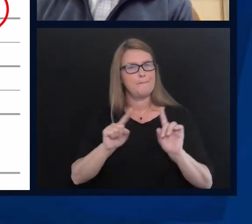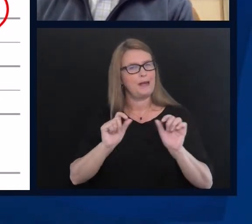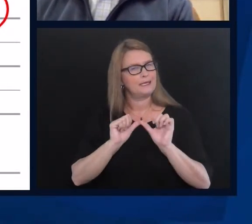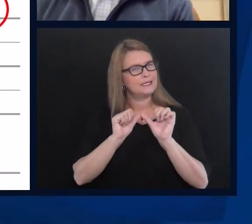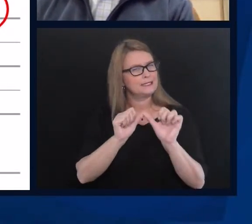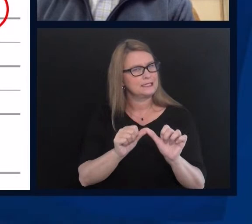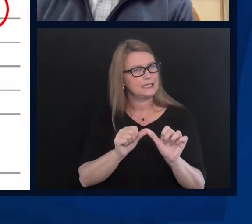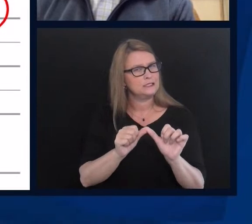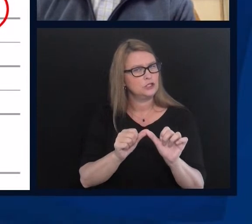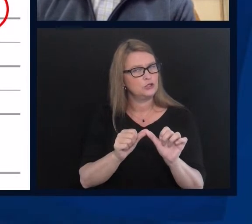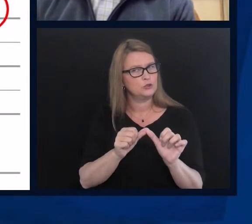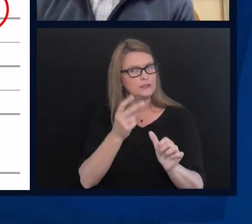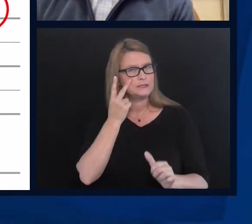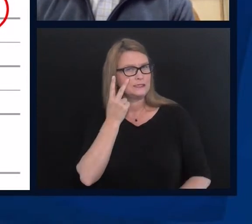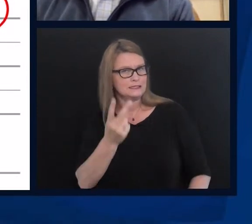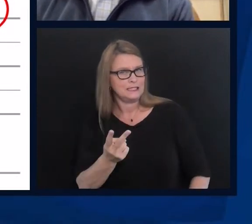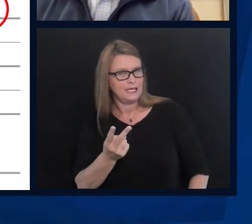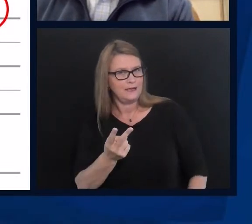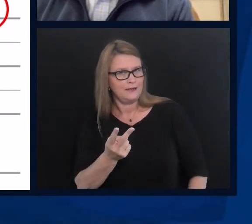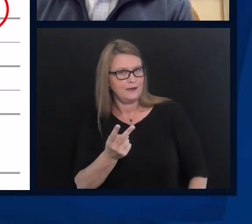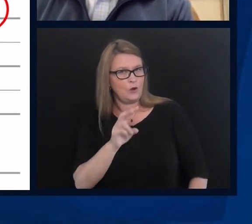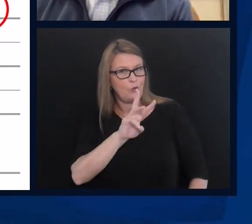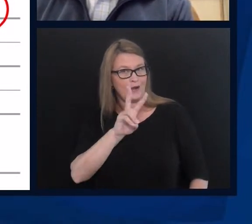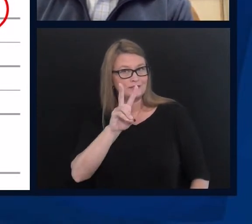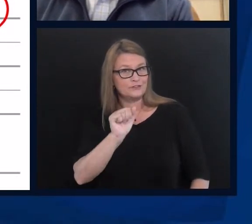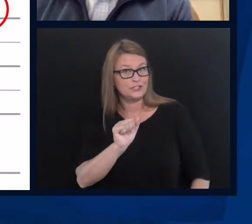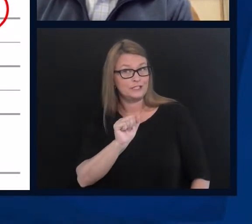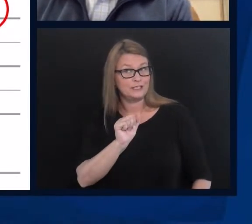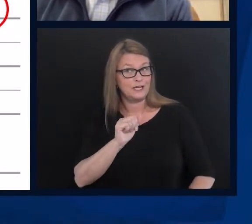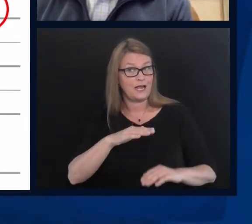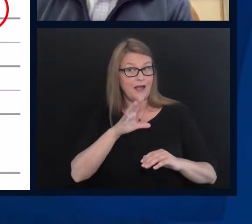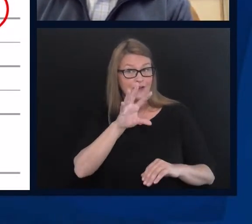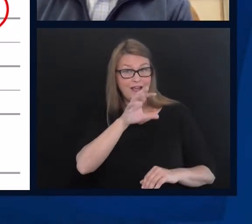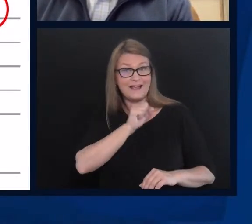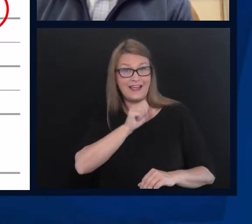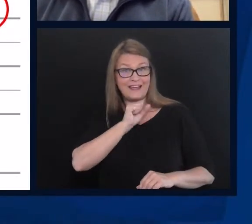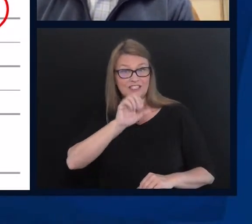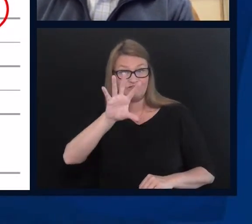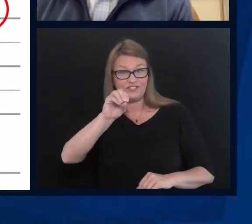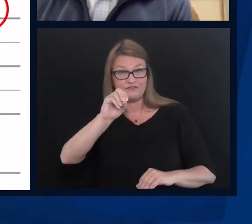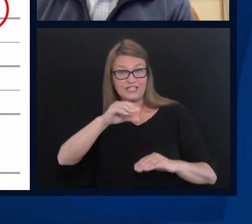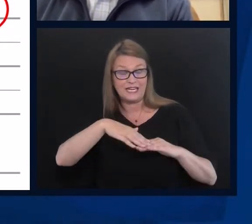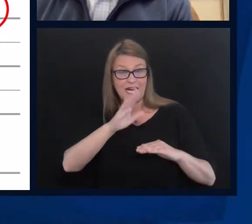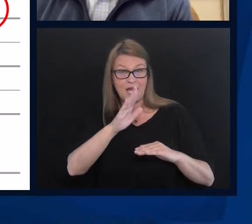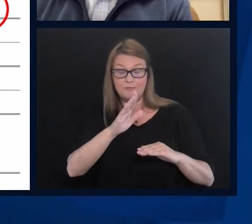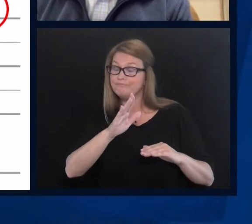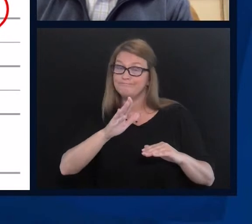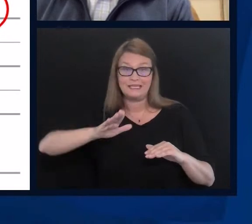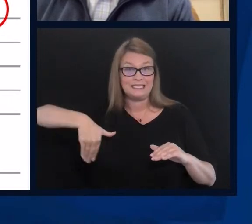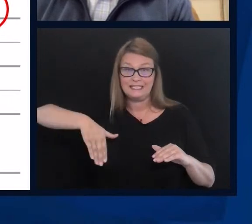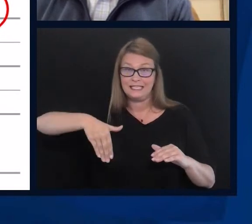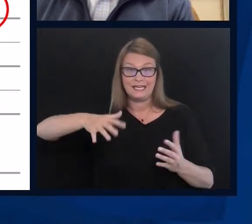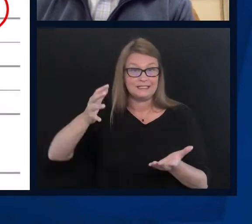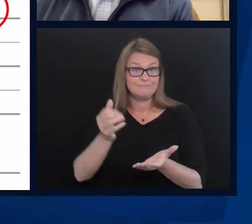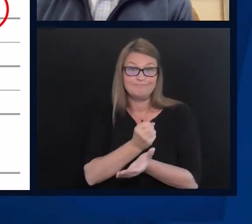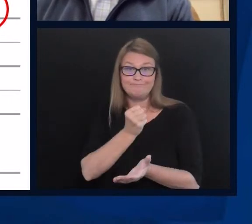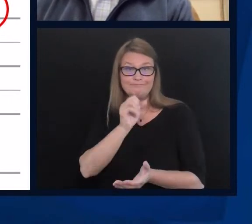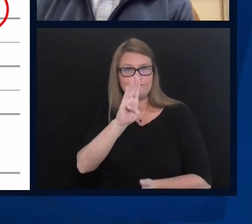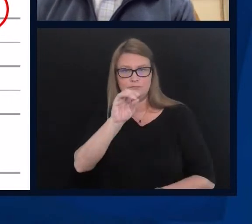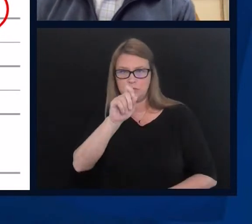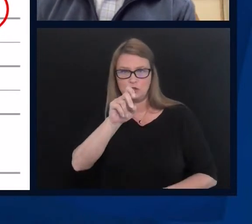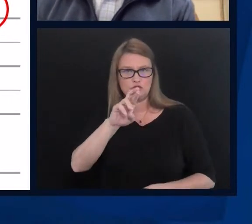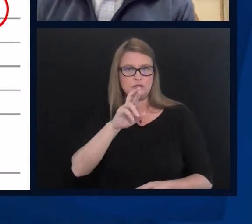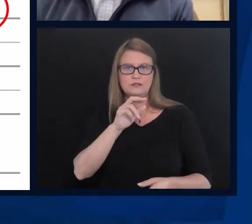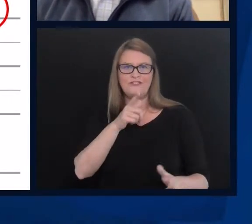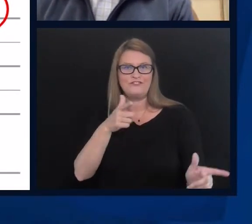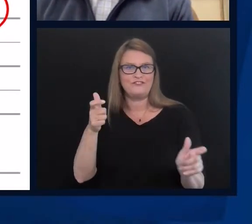show us is West Virginians over age 50 are not taking the booster dose fast enough based on